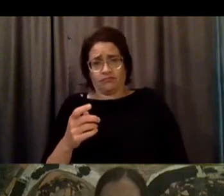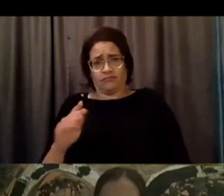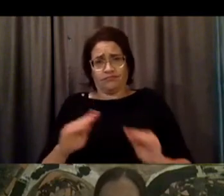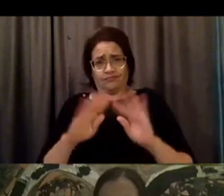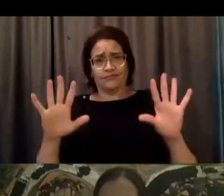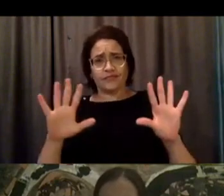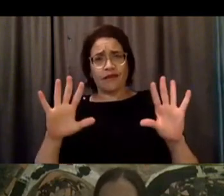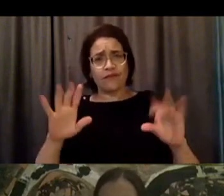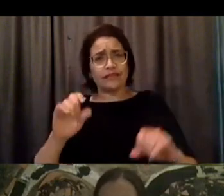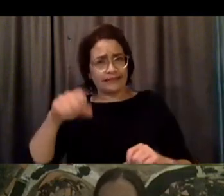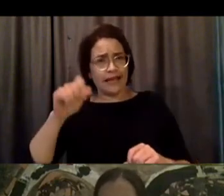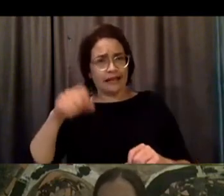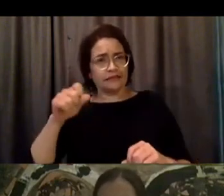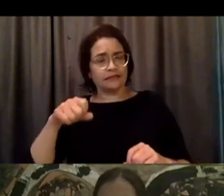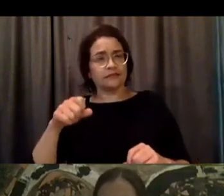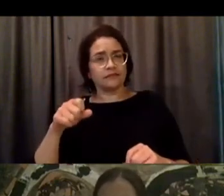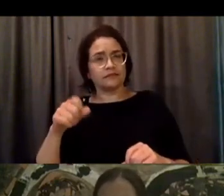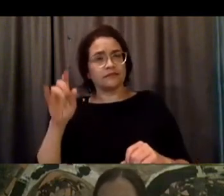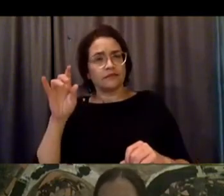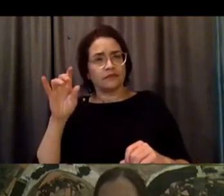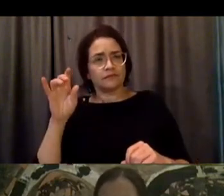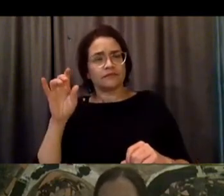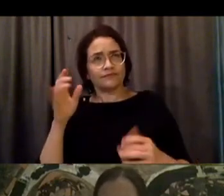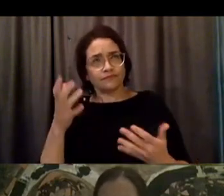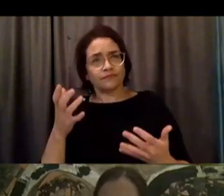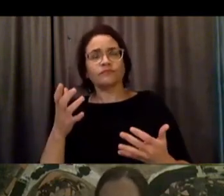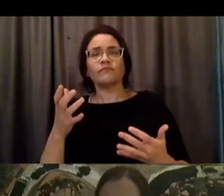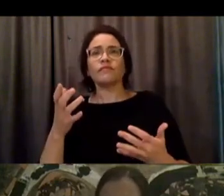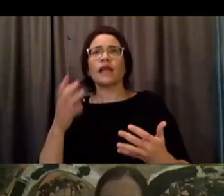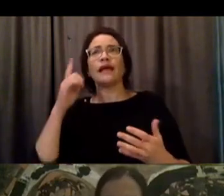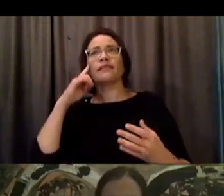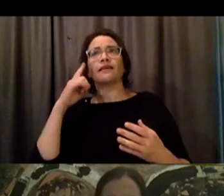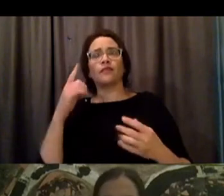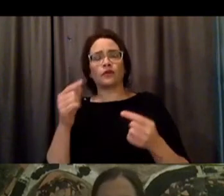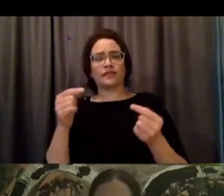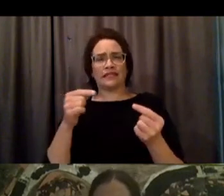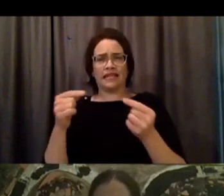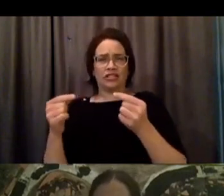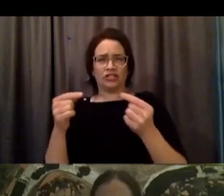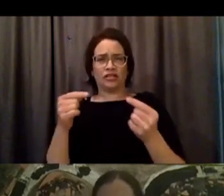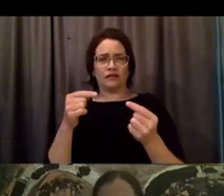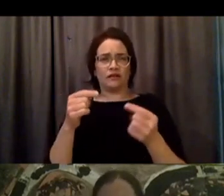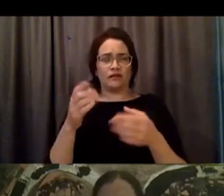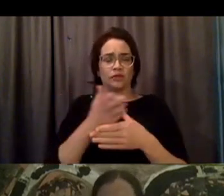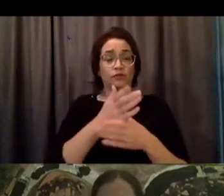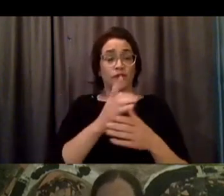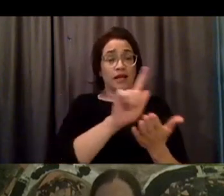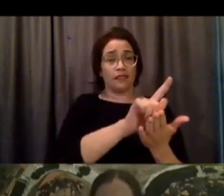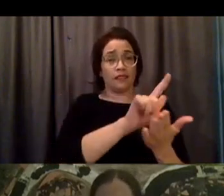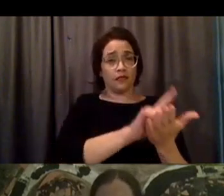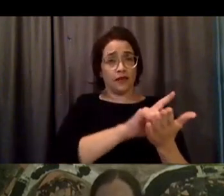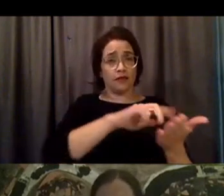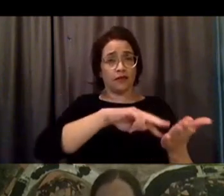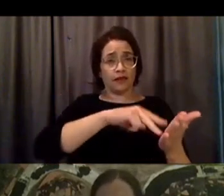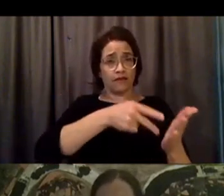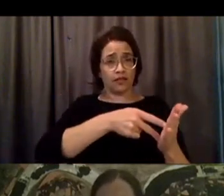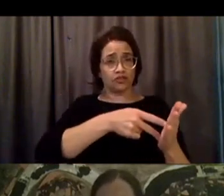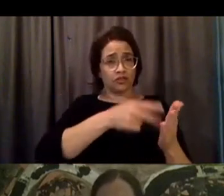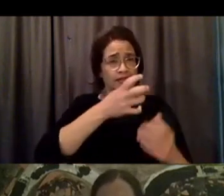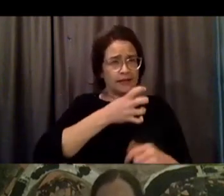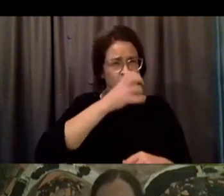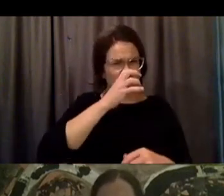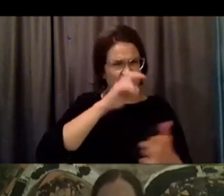I think there's a tension between the legal definition and how strict of a legal definition, and how a common